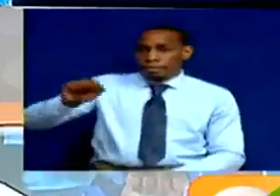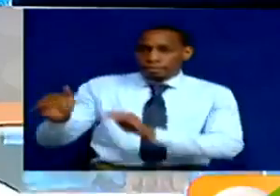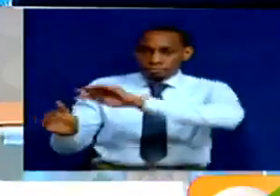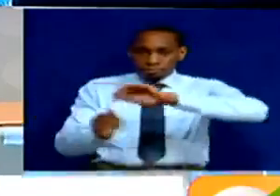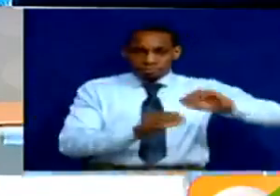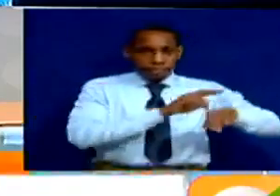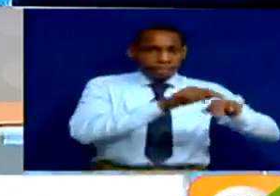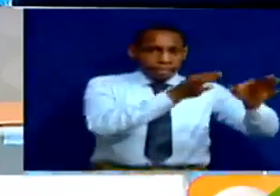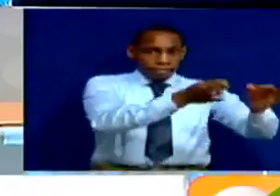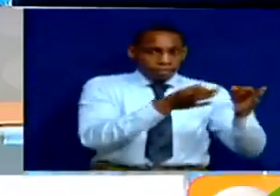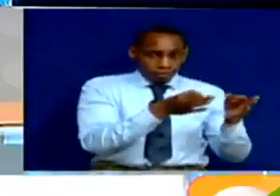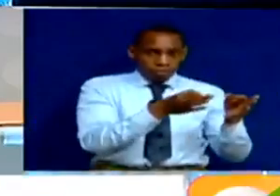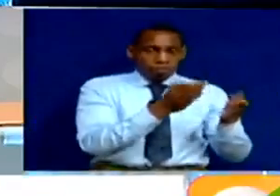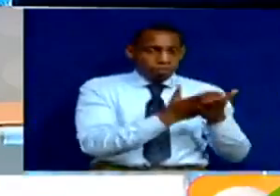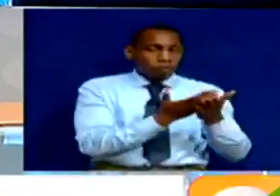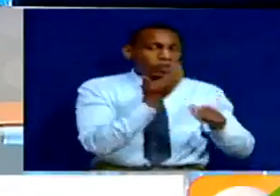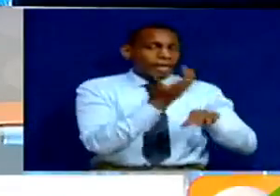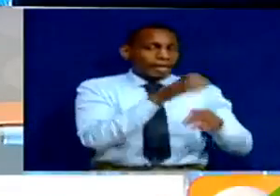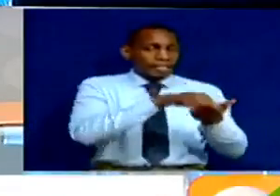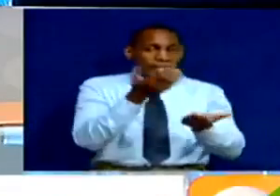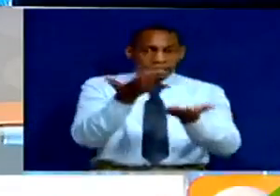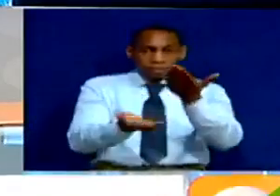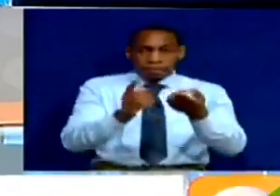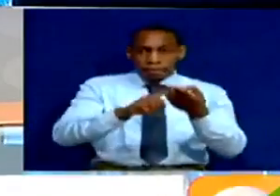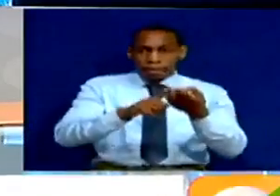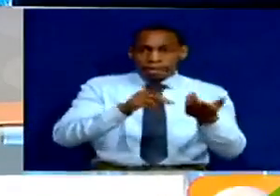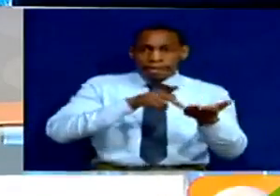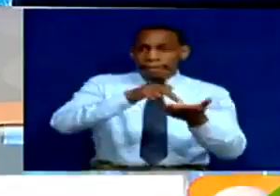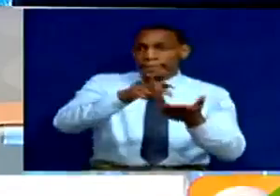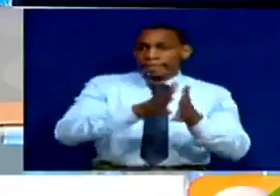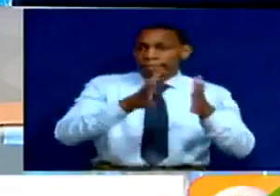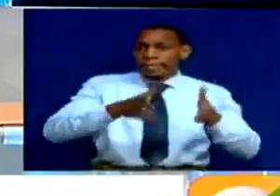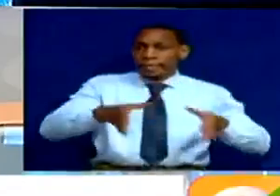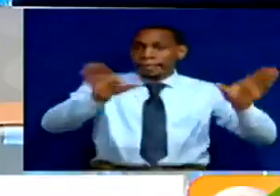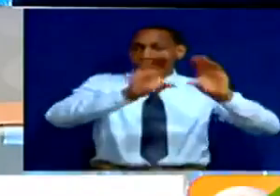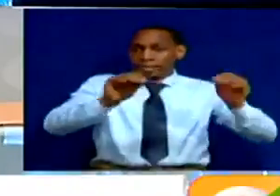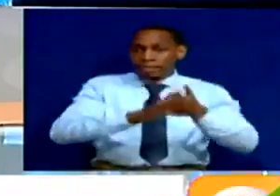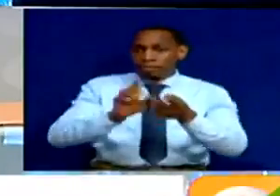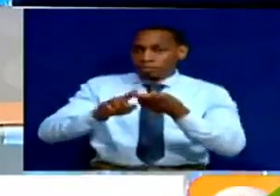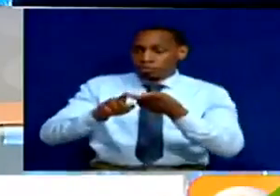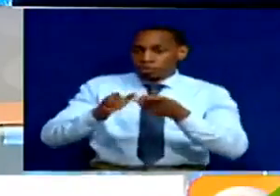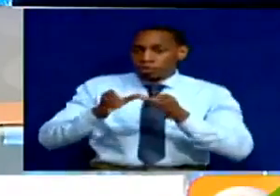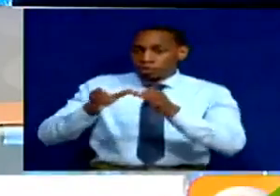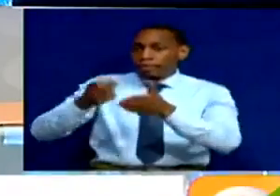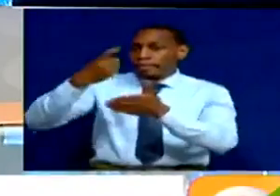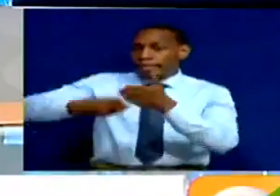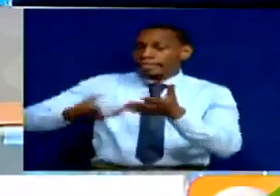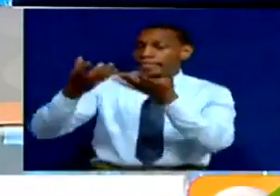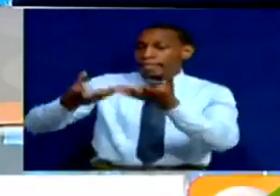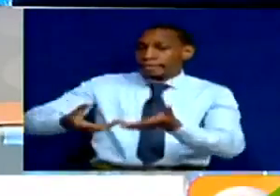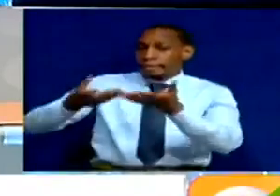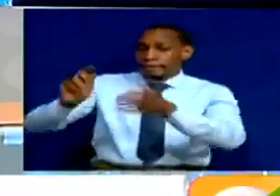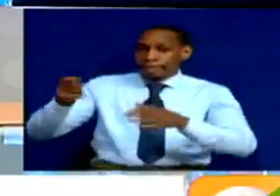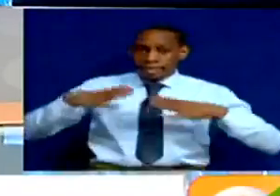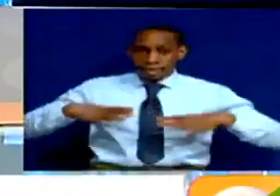The National Treasury will also be hard-pressed to balance between financing the huge budget and imposing a heavy tax burden